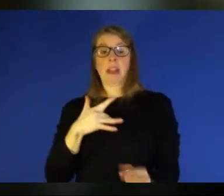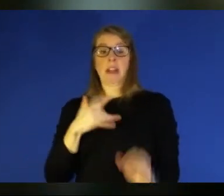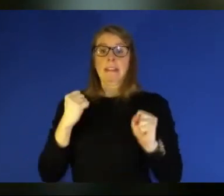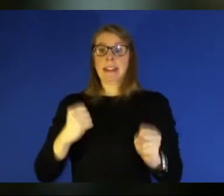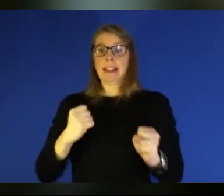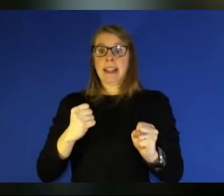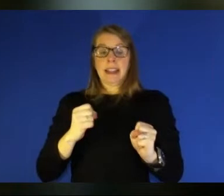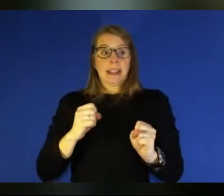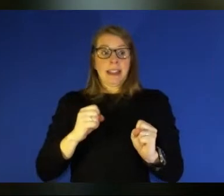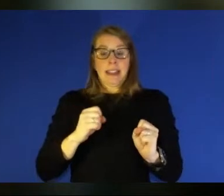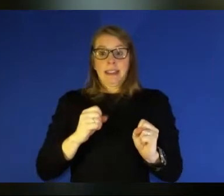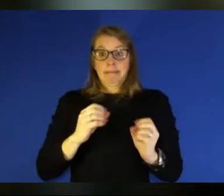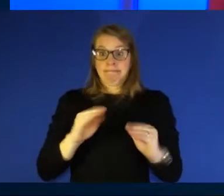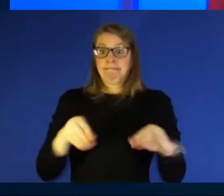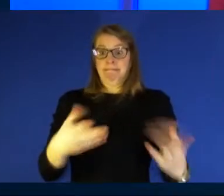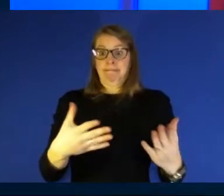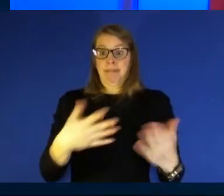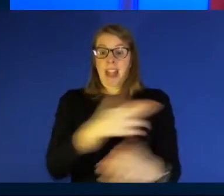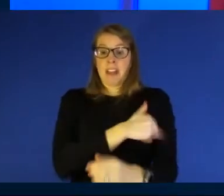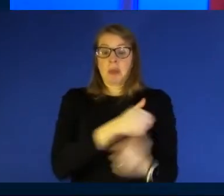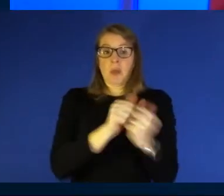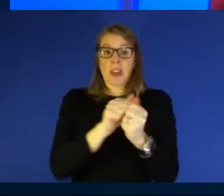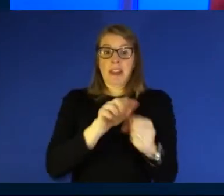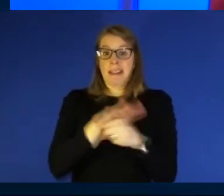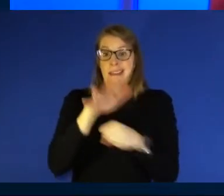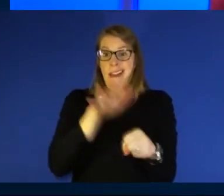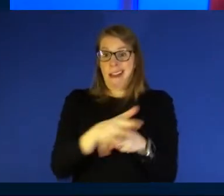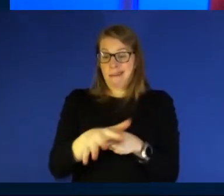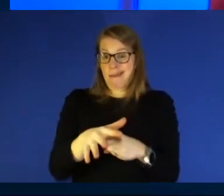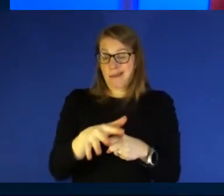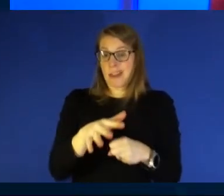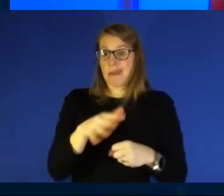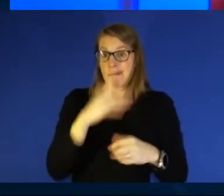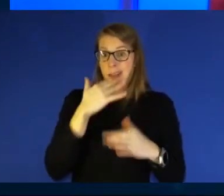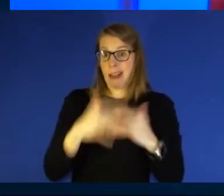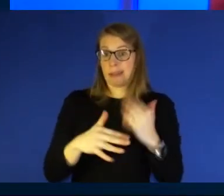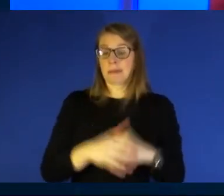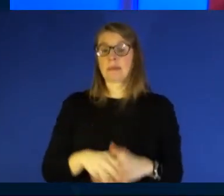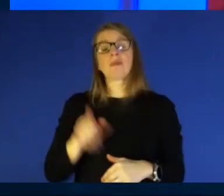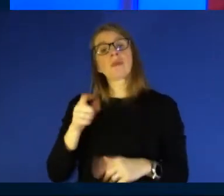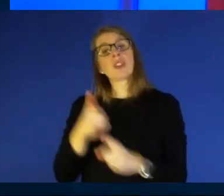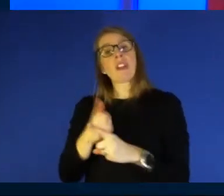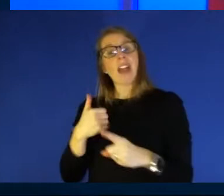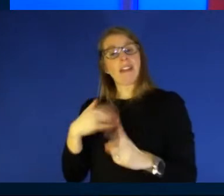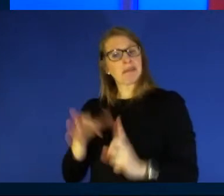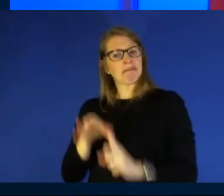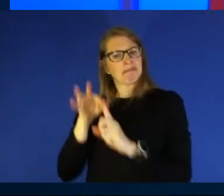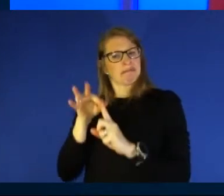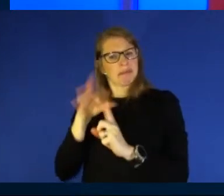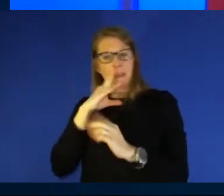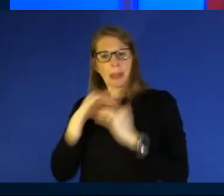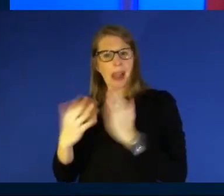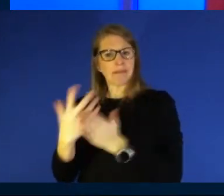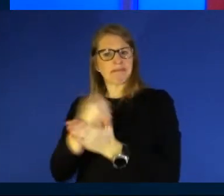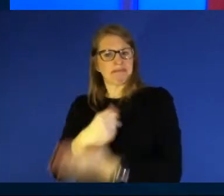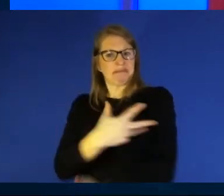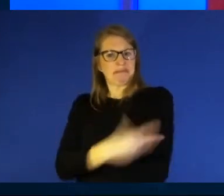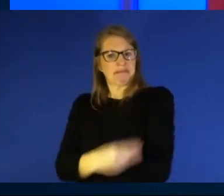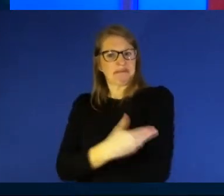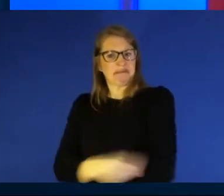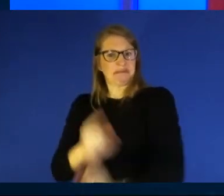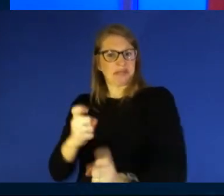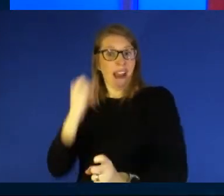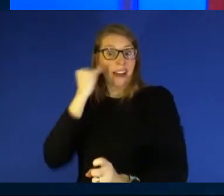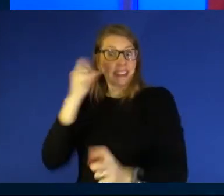here locally. You have a very unique blood drive coming up. I want to know if you could tell us about that and explain how the idea for this blood drive came